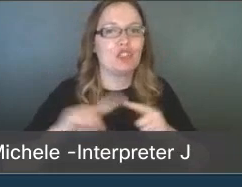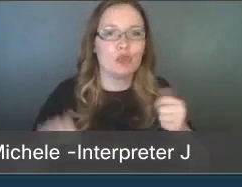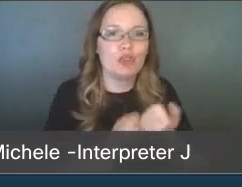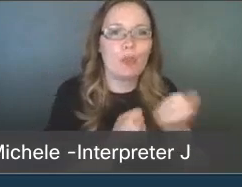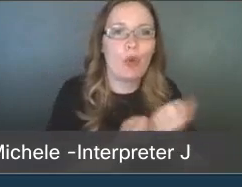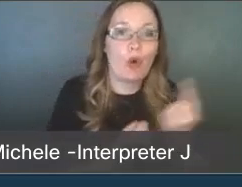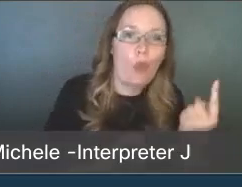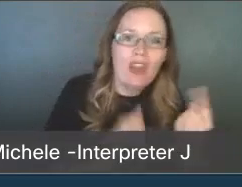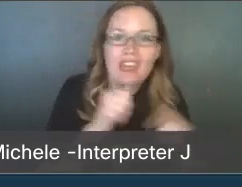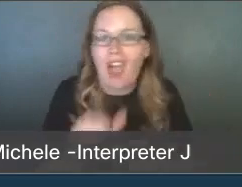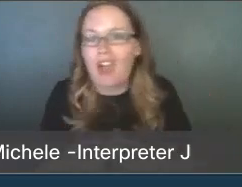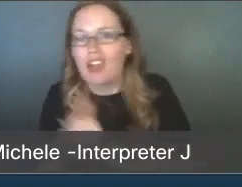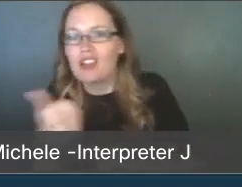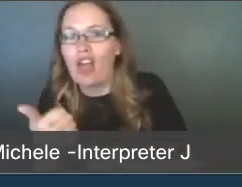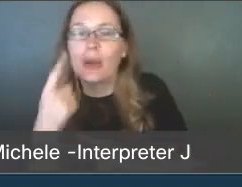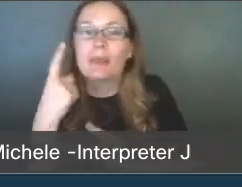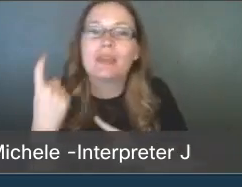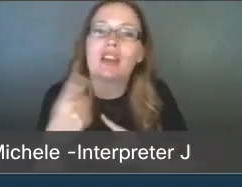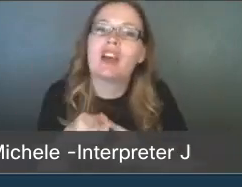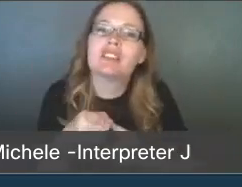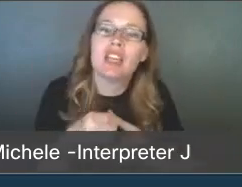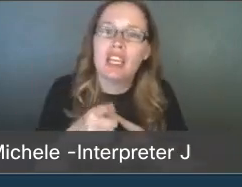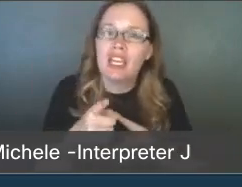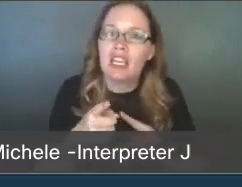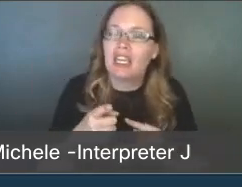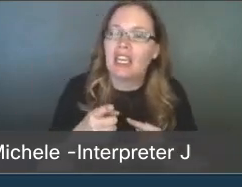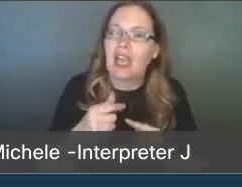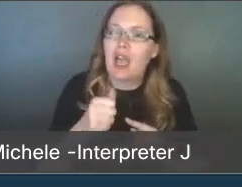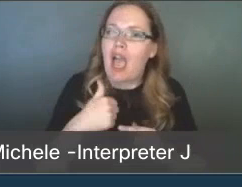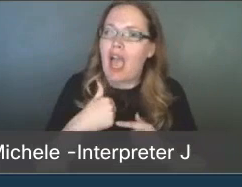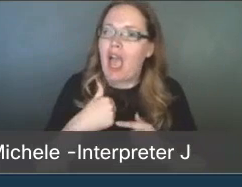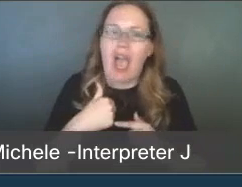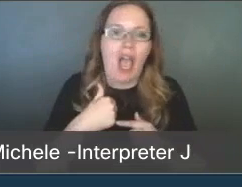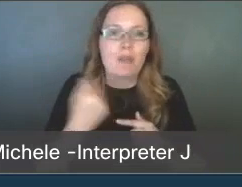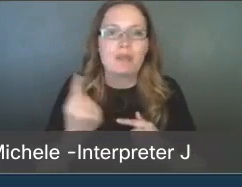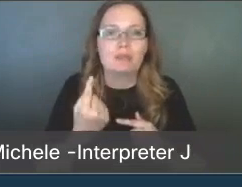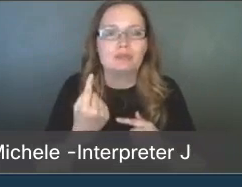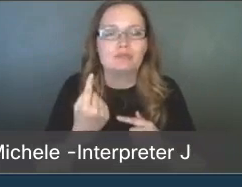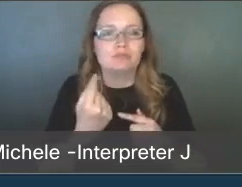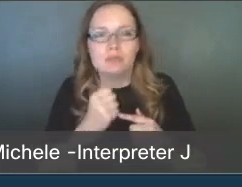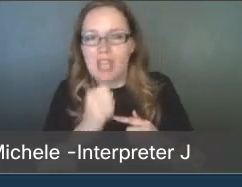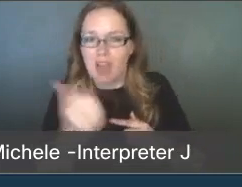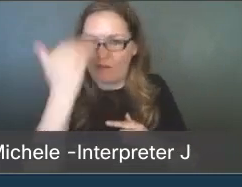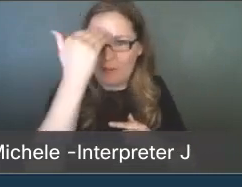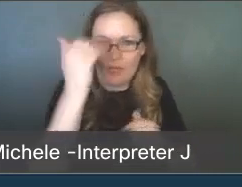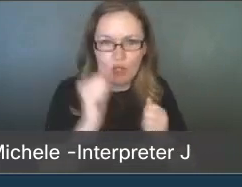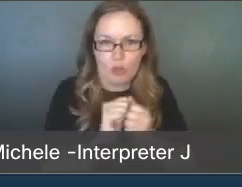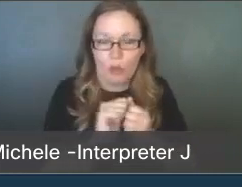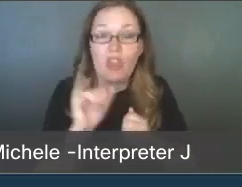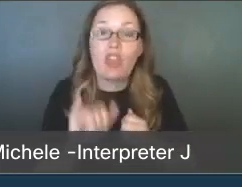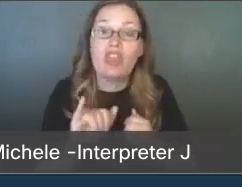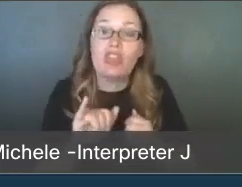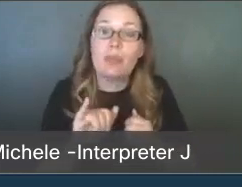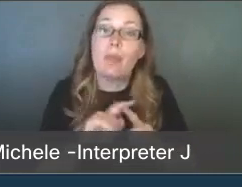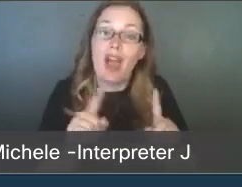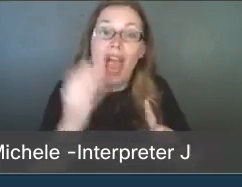the other because it might be in part just my familiarity with the research on given tools. But I do know that that is a population of